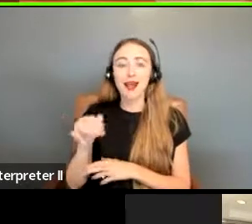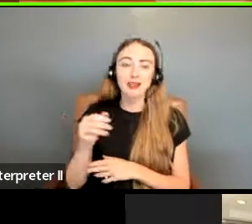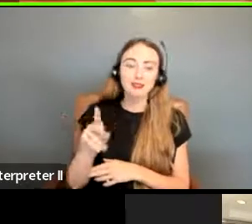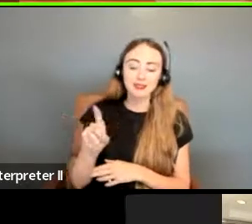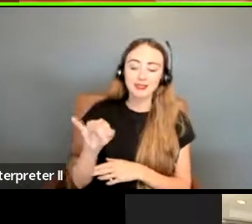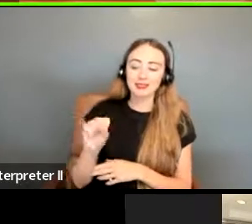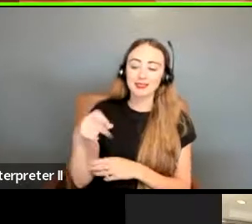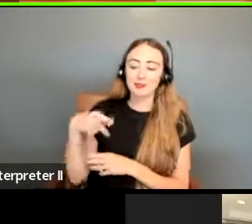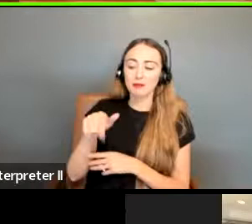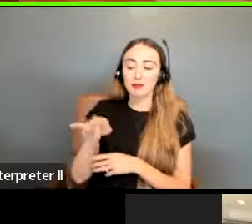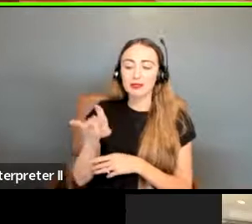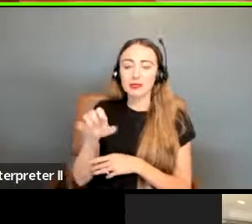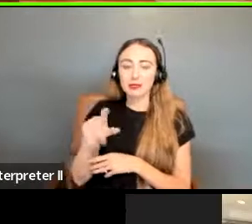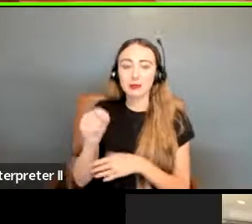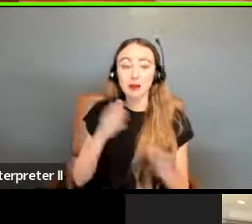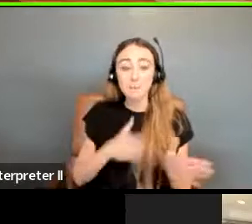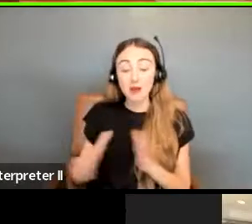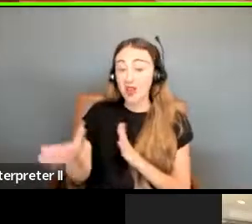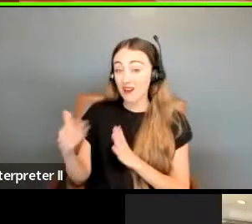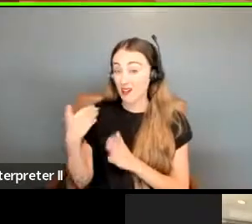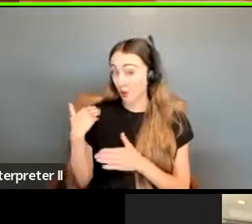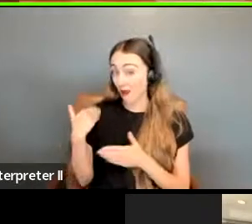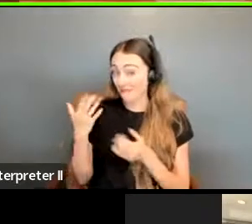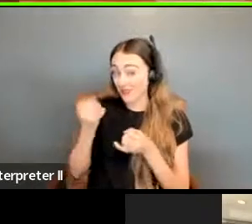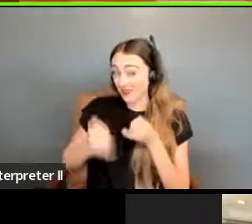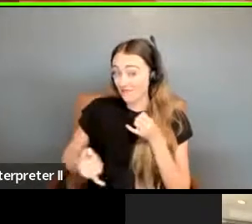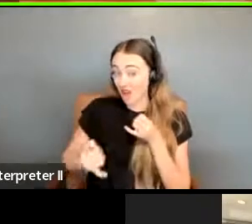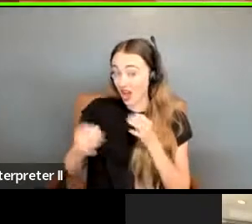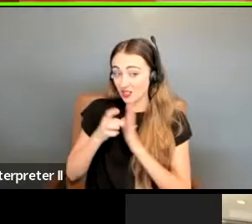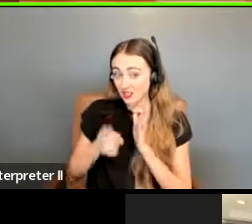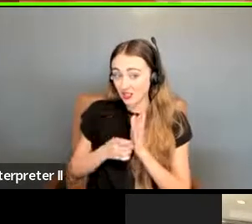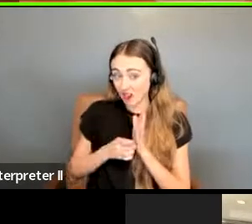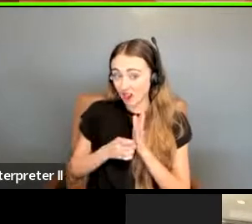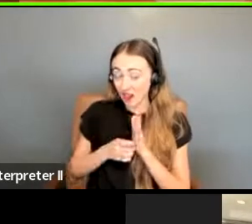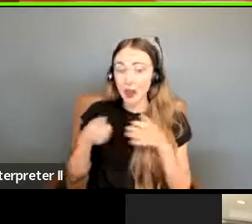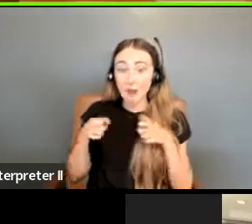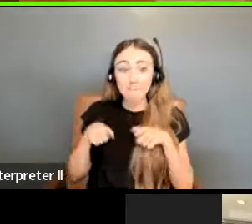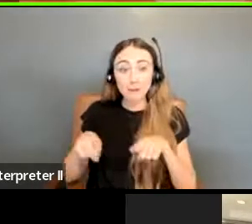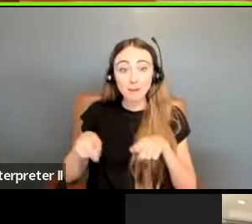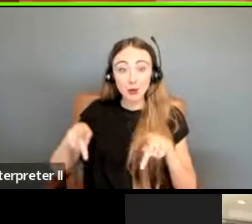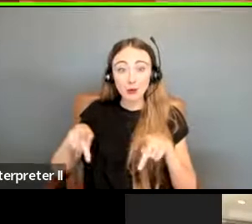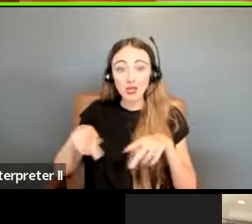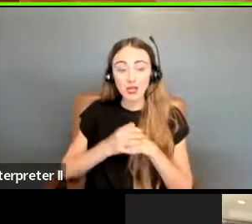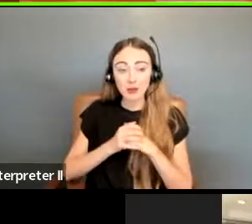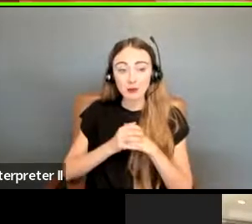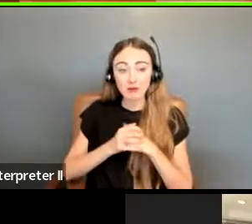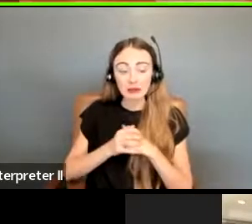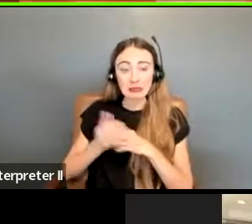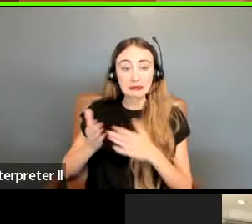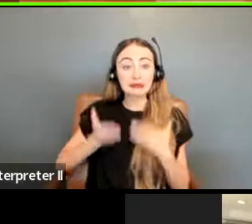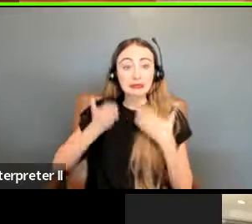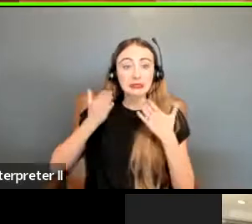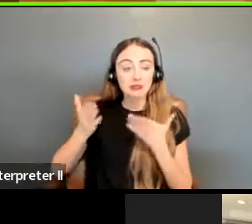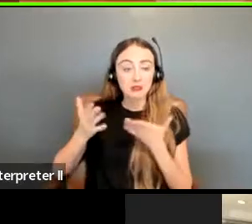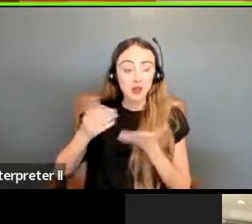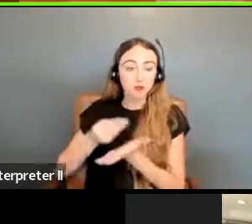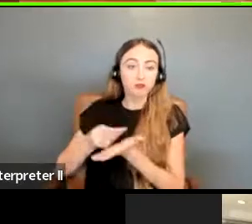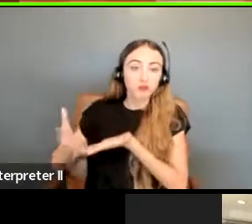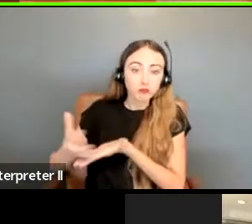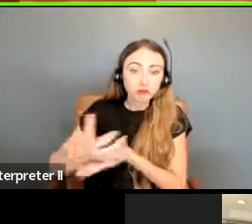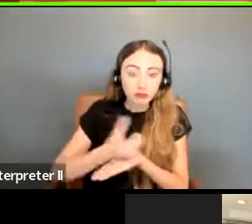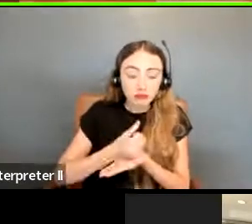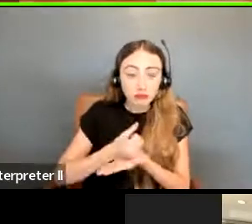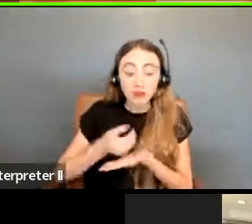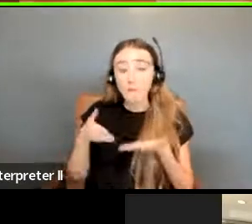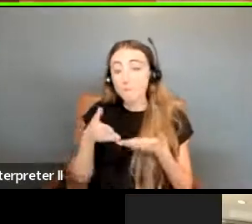The Bridge Park is nearing final design, and permitting has raised significant funds both from the public